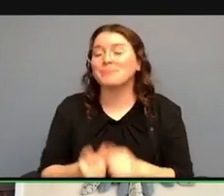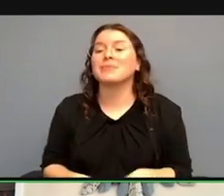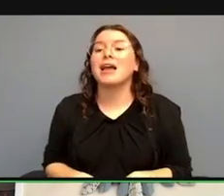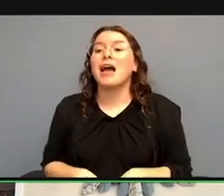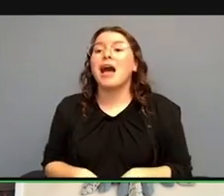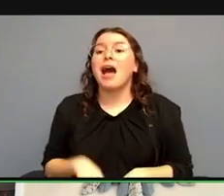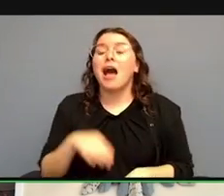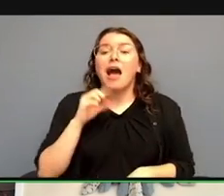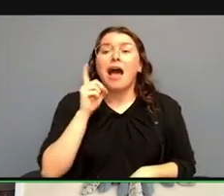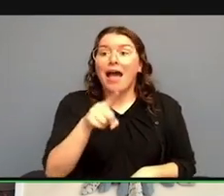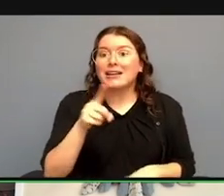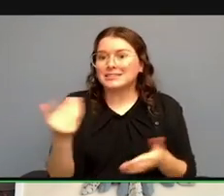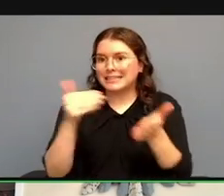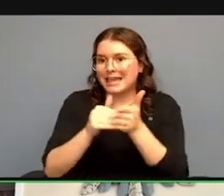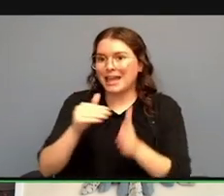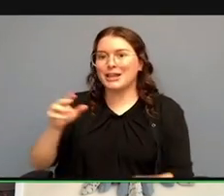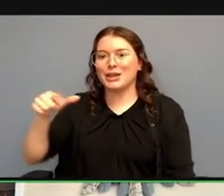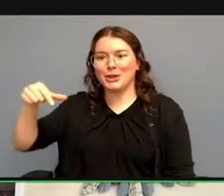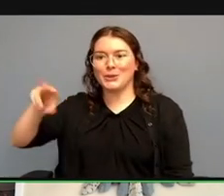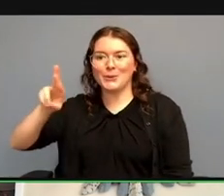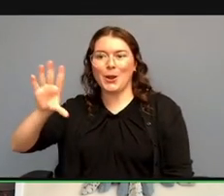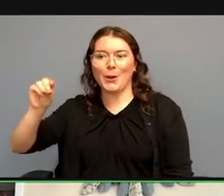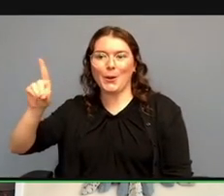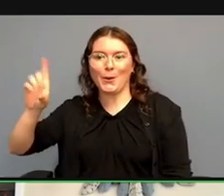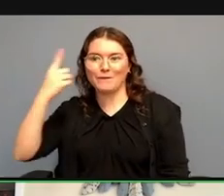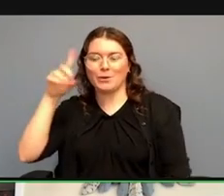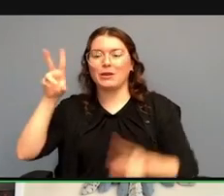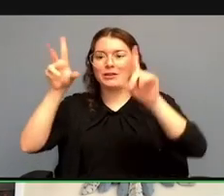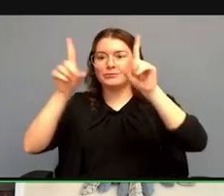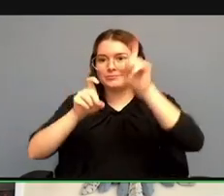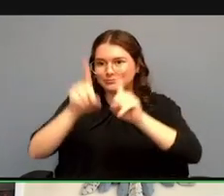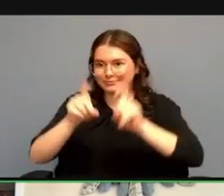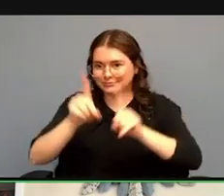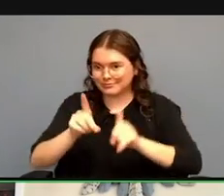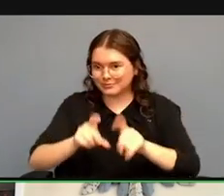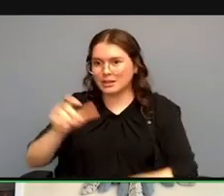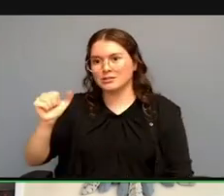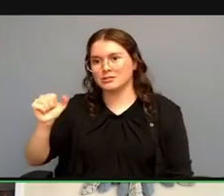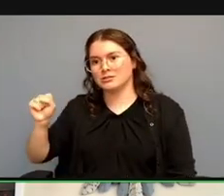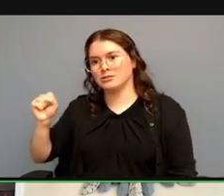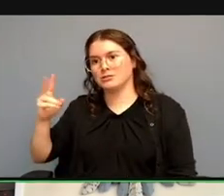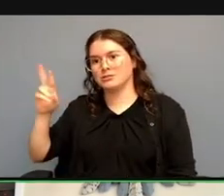that our QR code go up for our survey. And then if anyone does have any questions,